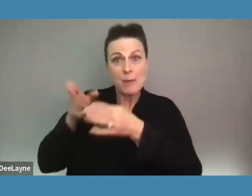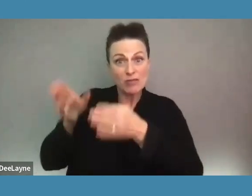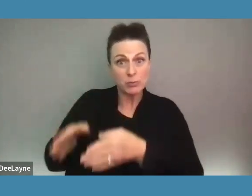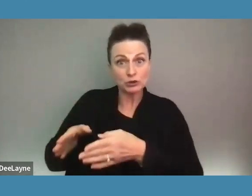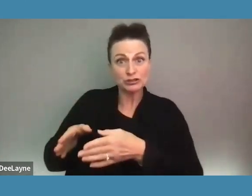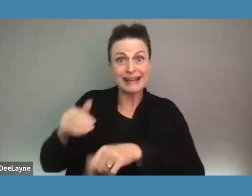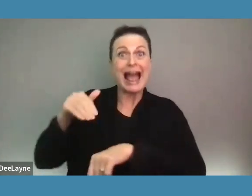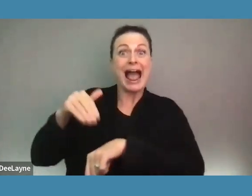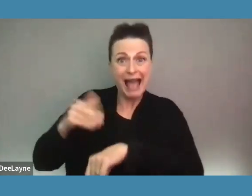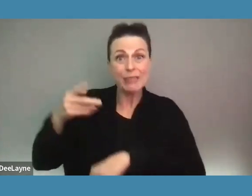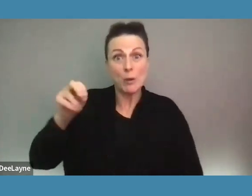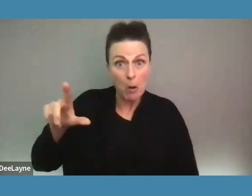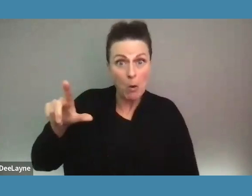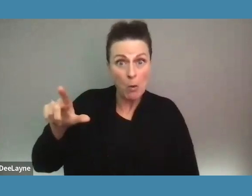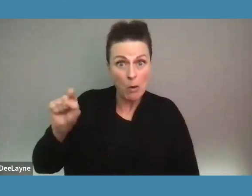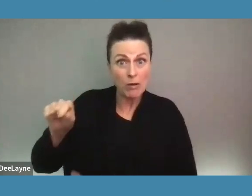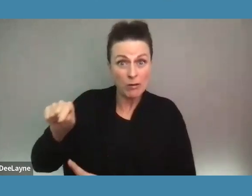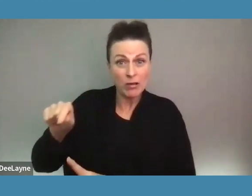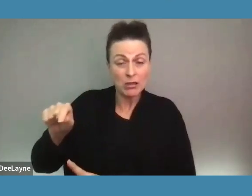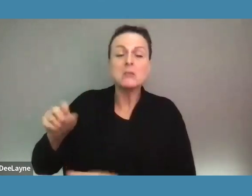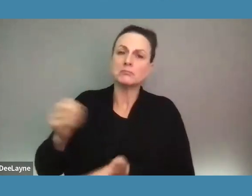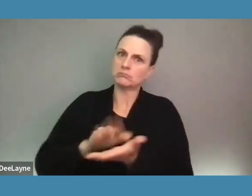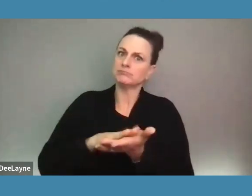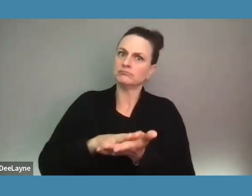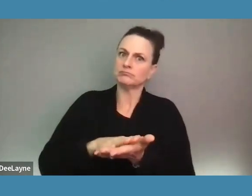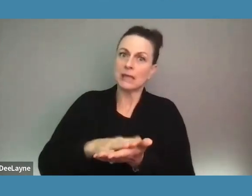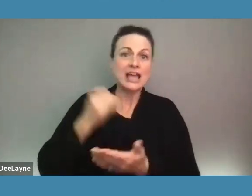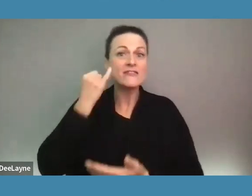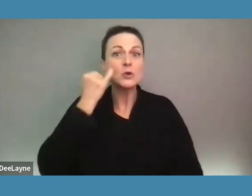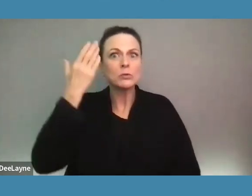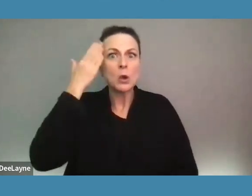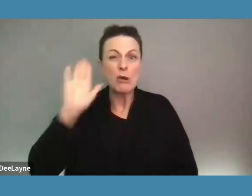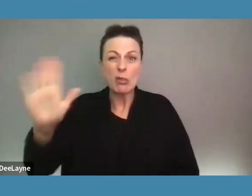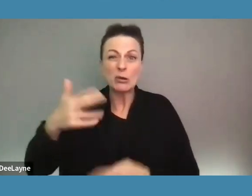them. If you don't, it doesn't mean that you can't bring these complaints.